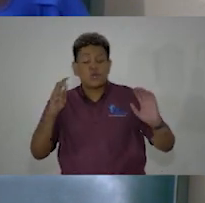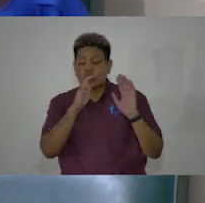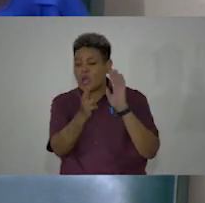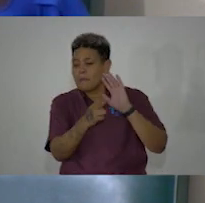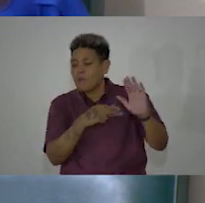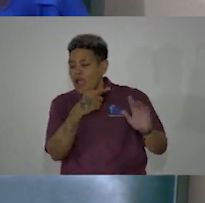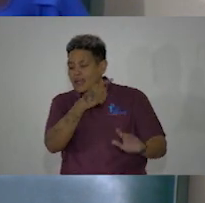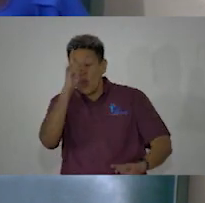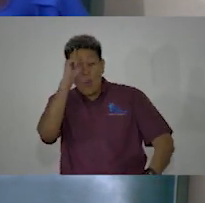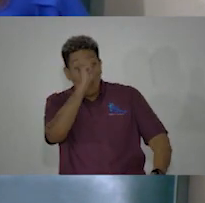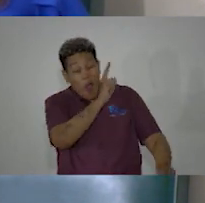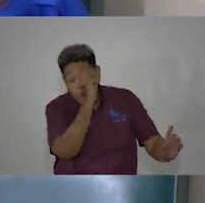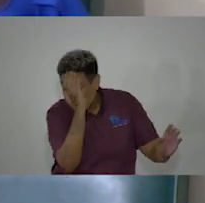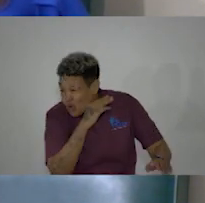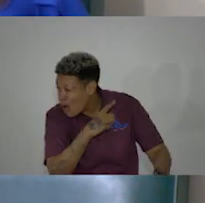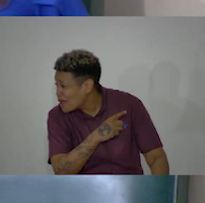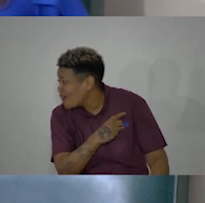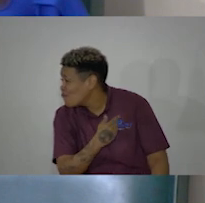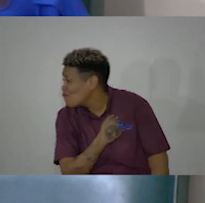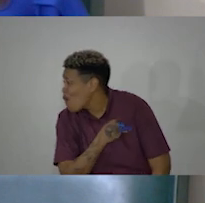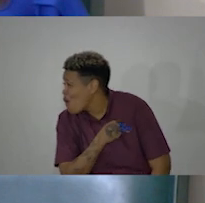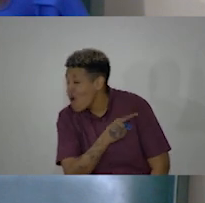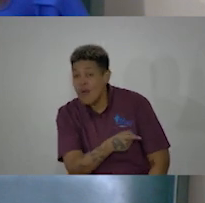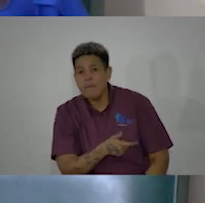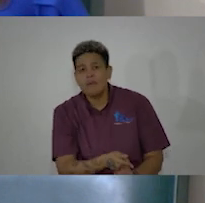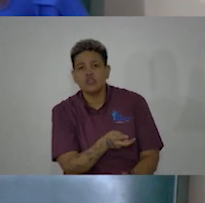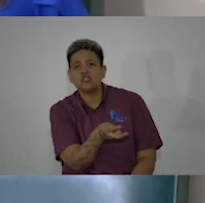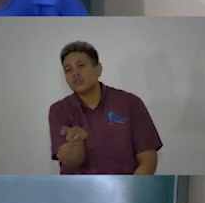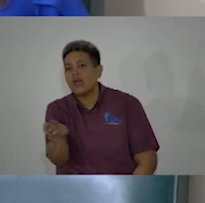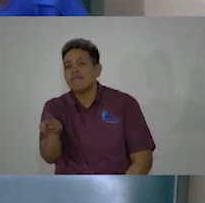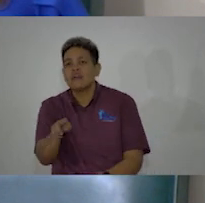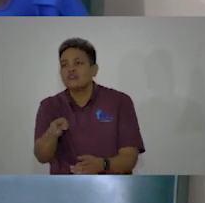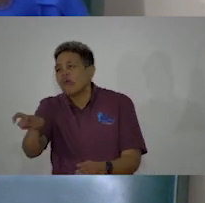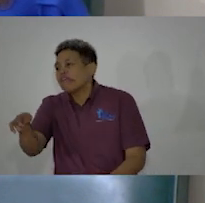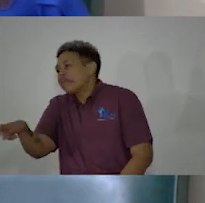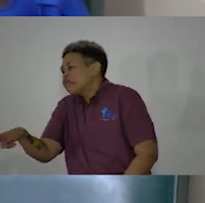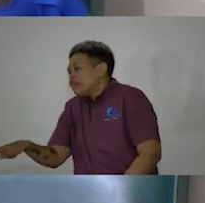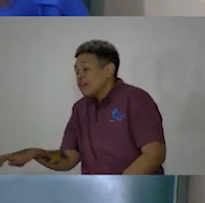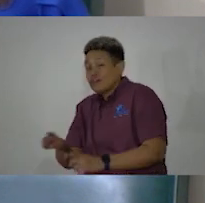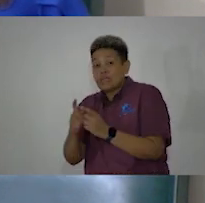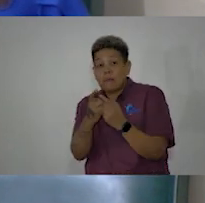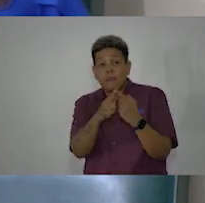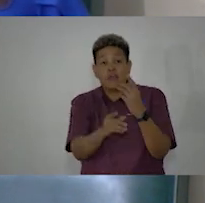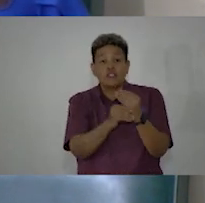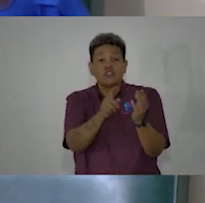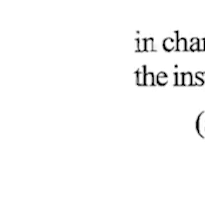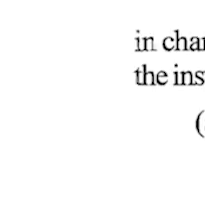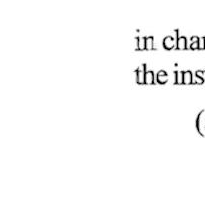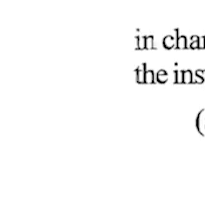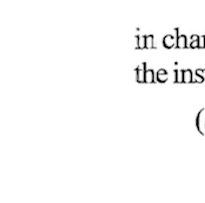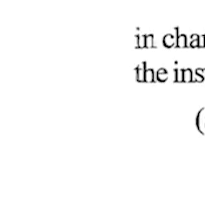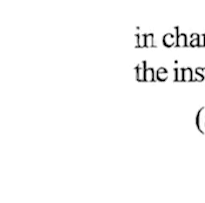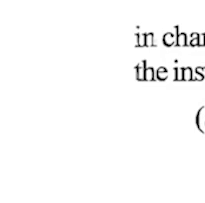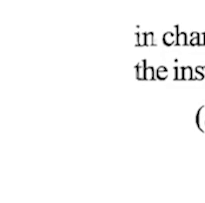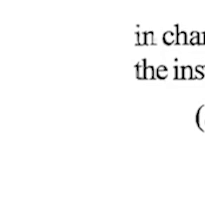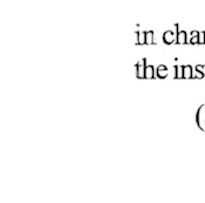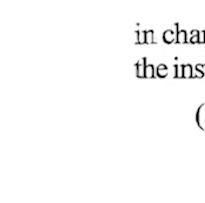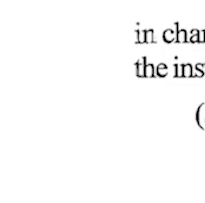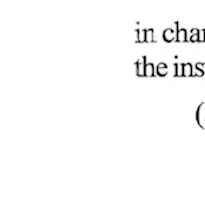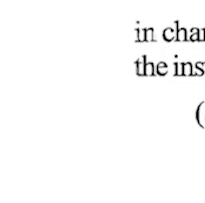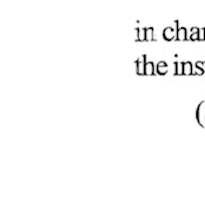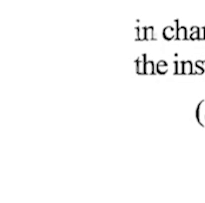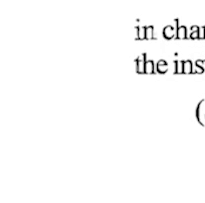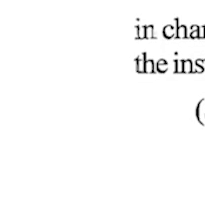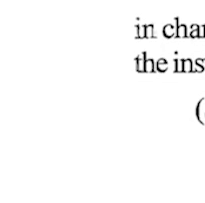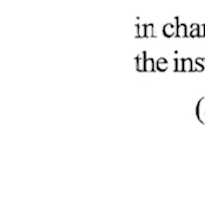as troublemakers, transferred from their department, or in some cases terminated. The Act contemplates